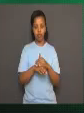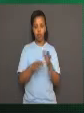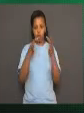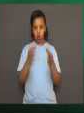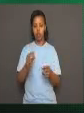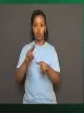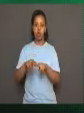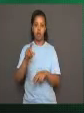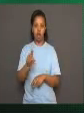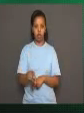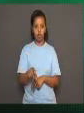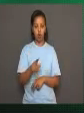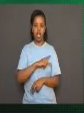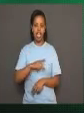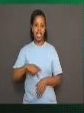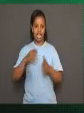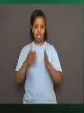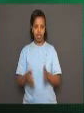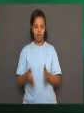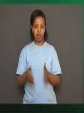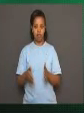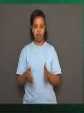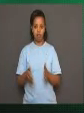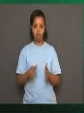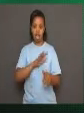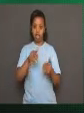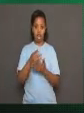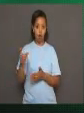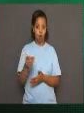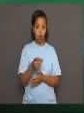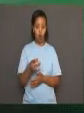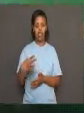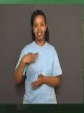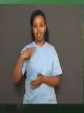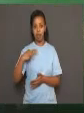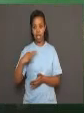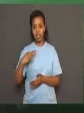general kingdom to the individual species.